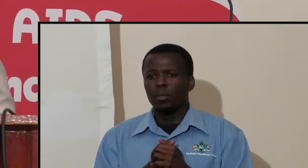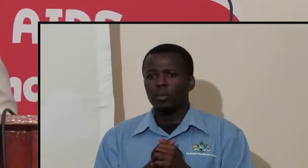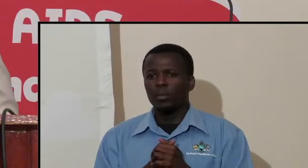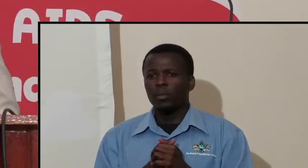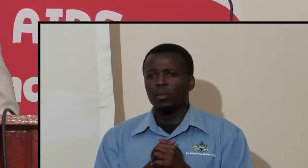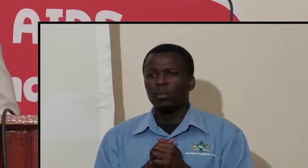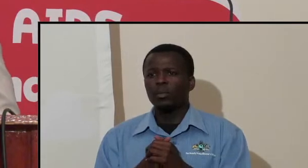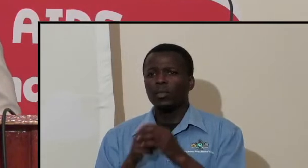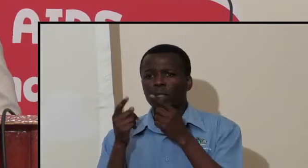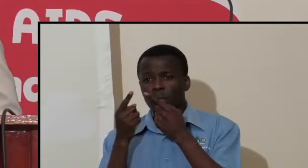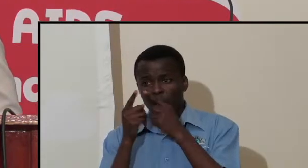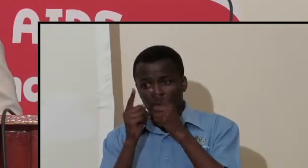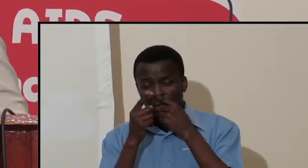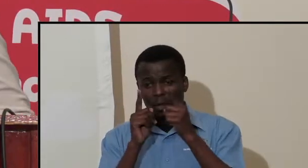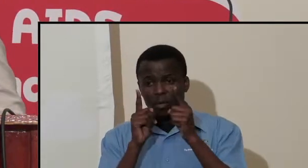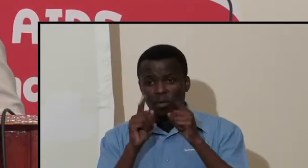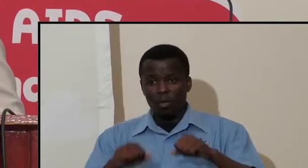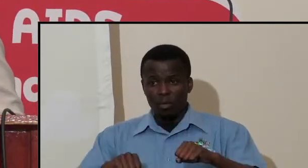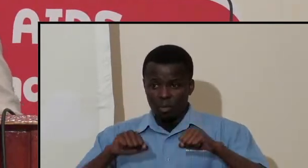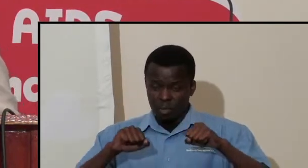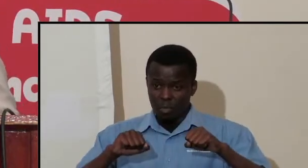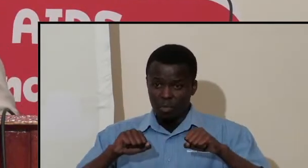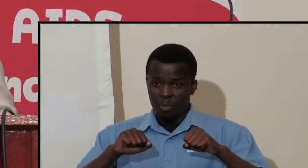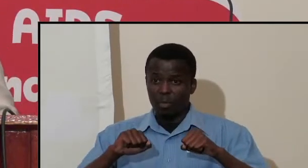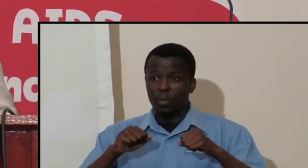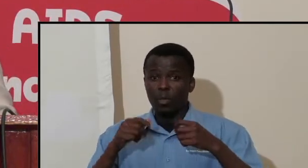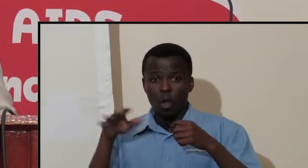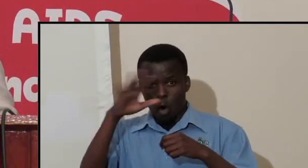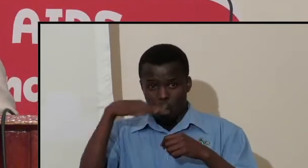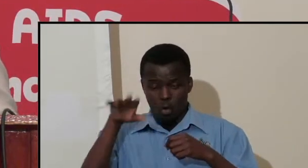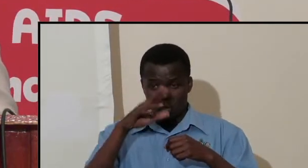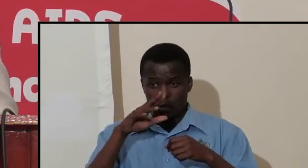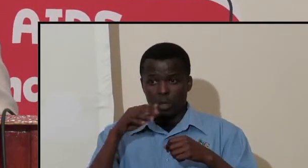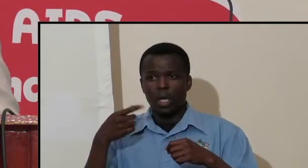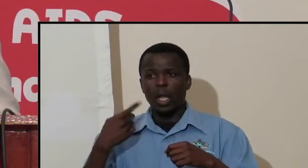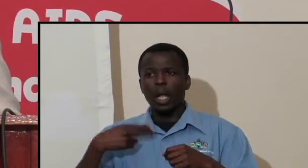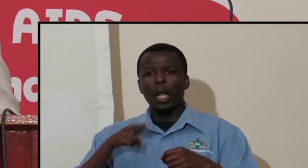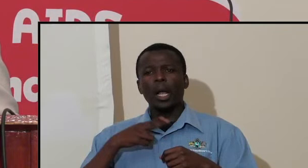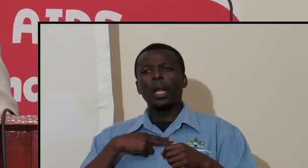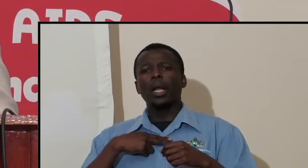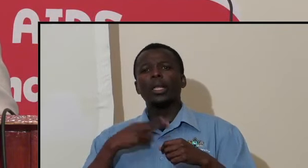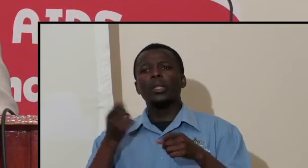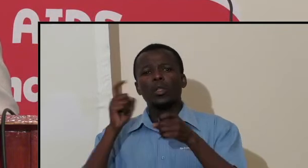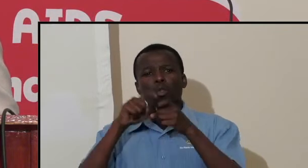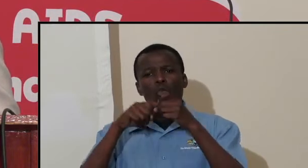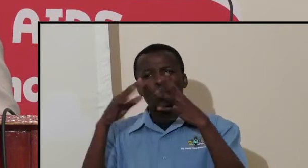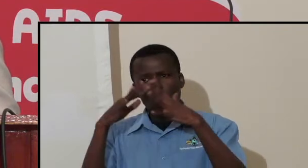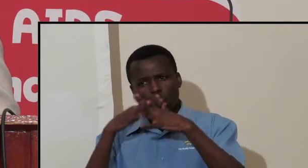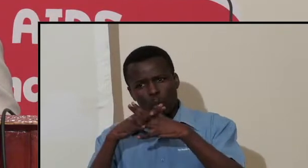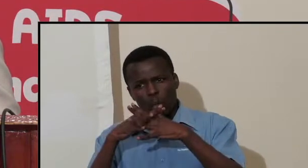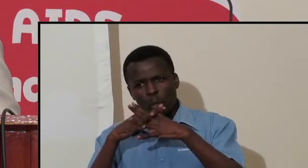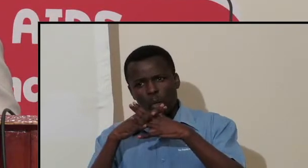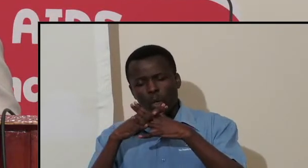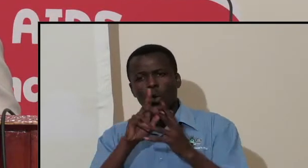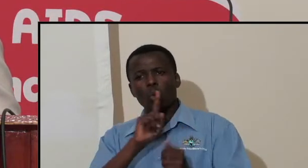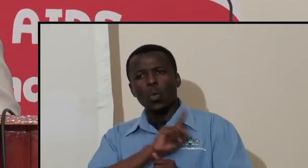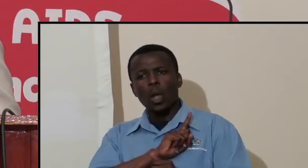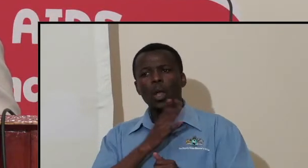Distinguished guests, ladies and gentlemen, we are here today in solidarity to launch World AIDS